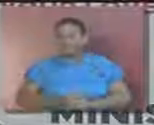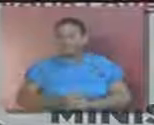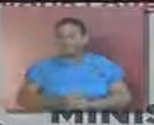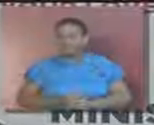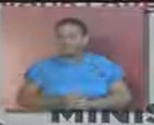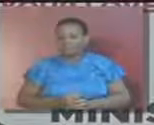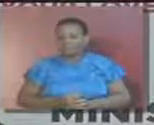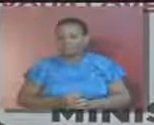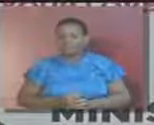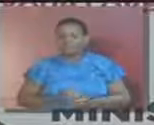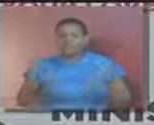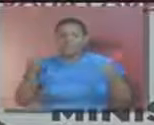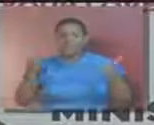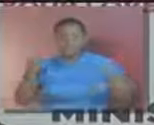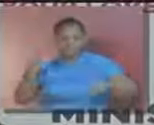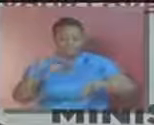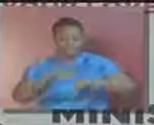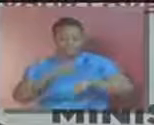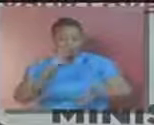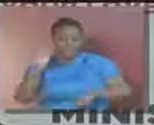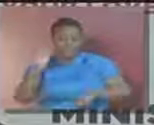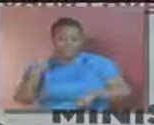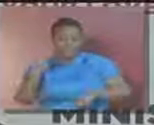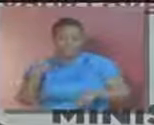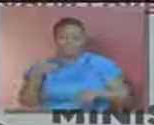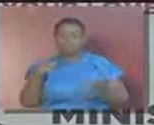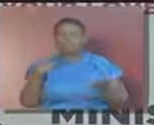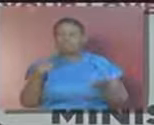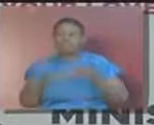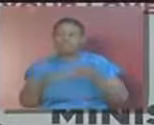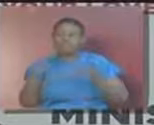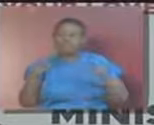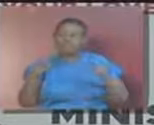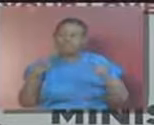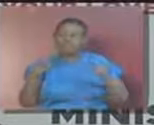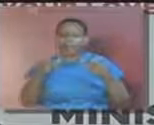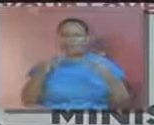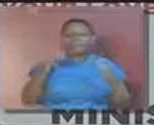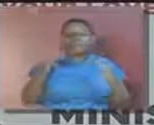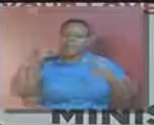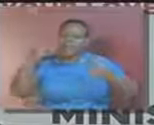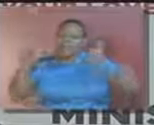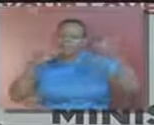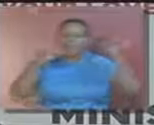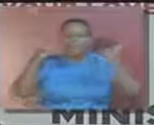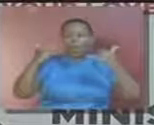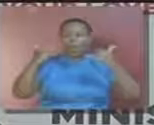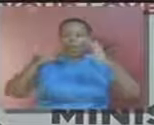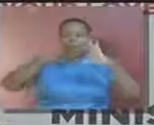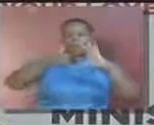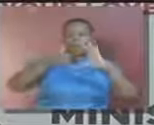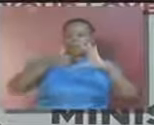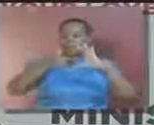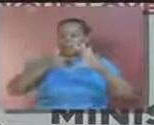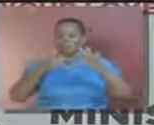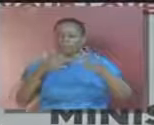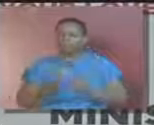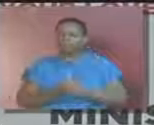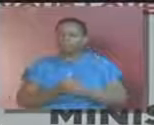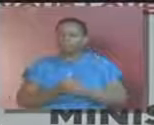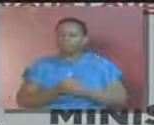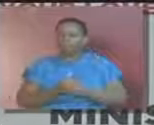via various means, phone calls and messages on social media pages. And we have some of the questions that have been